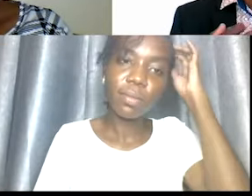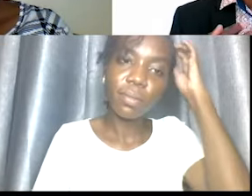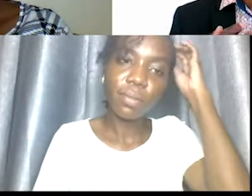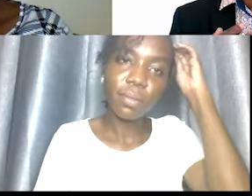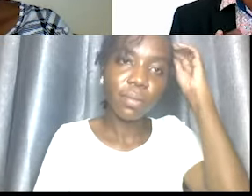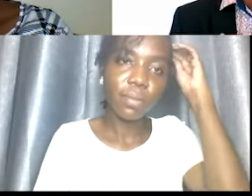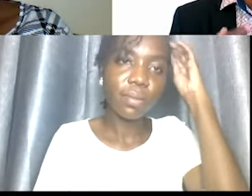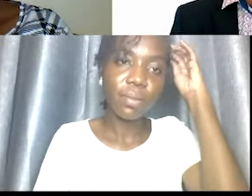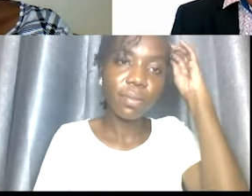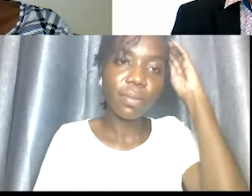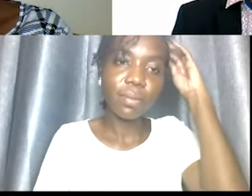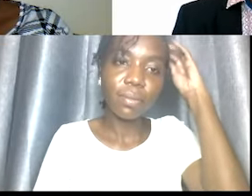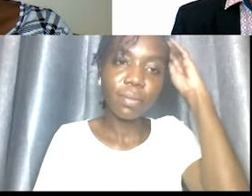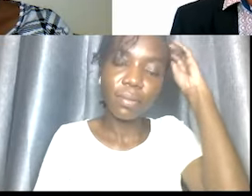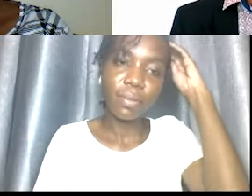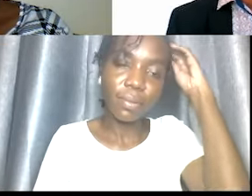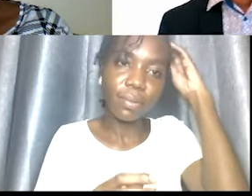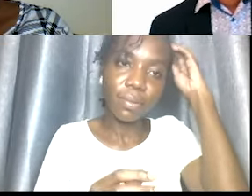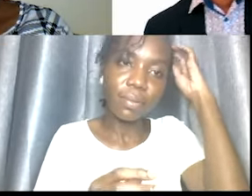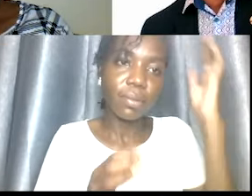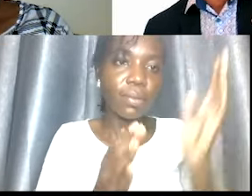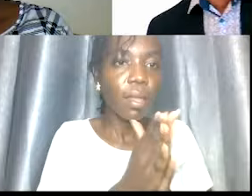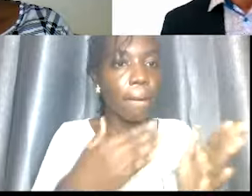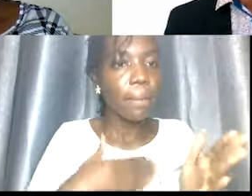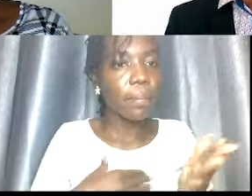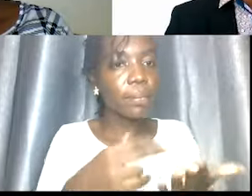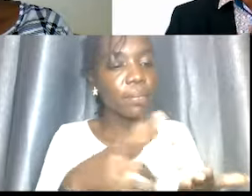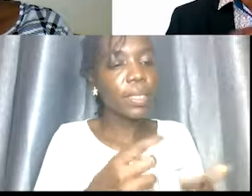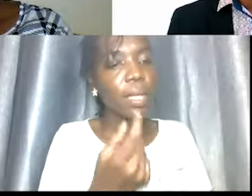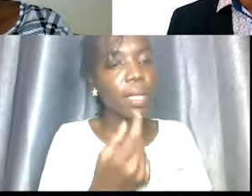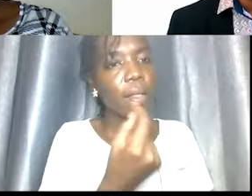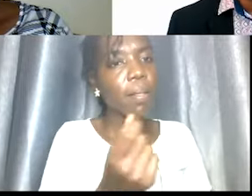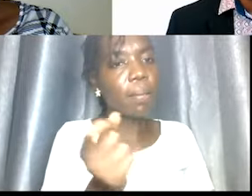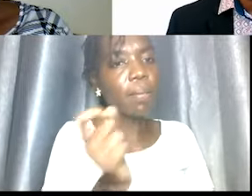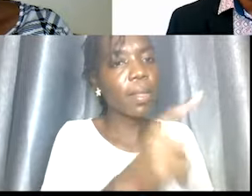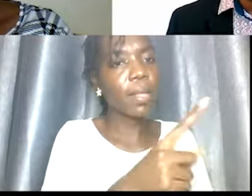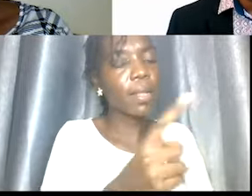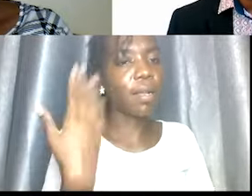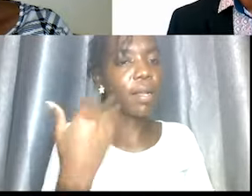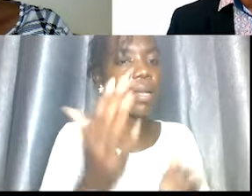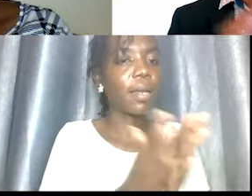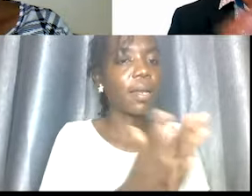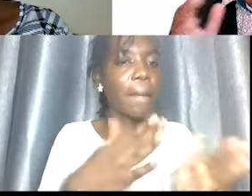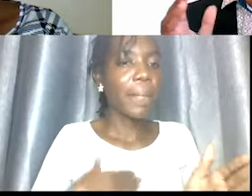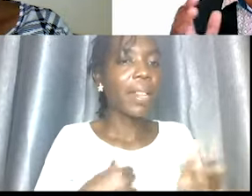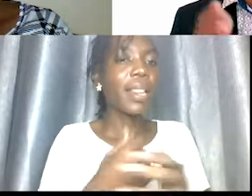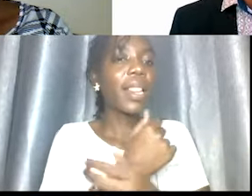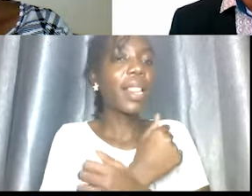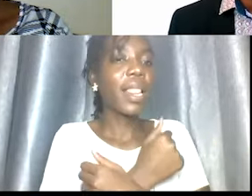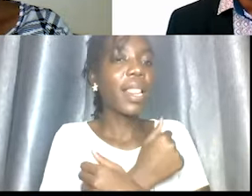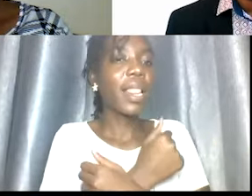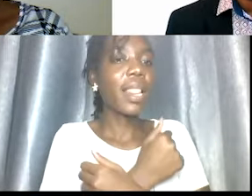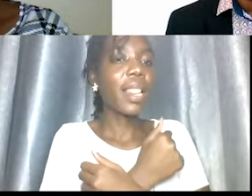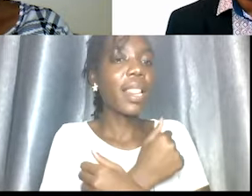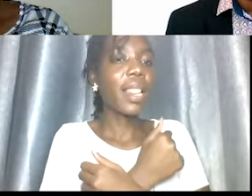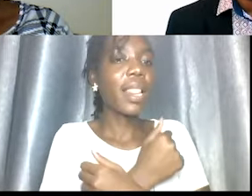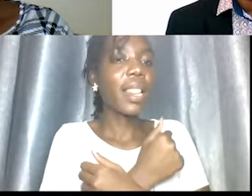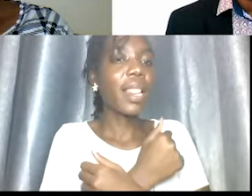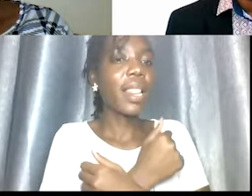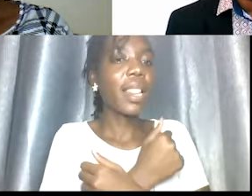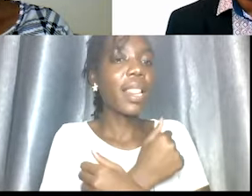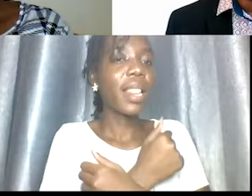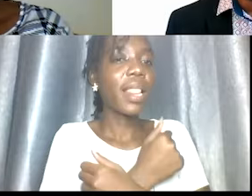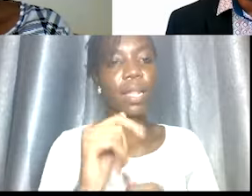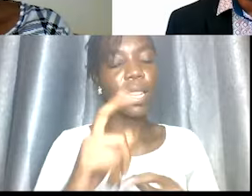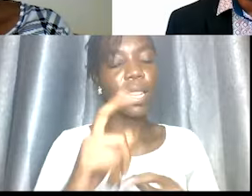I heard a quote a few months ago, and I love it. I never thought of it, any life in